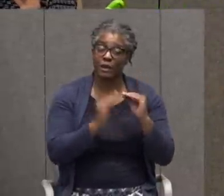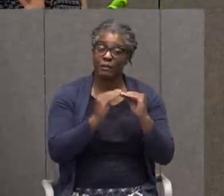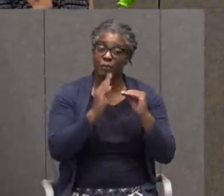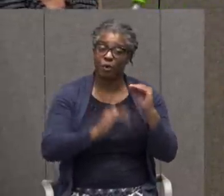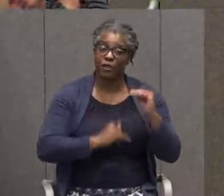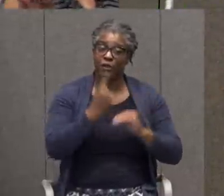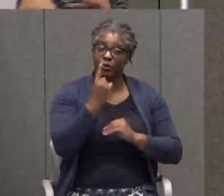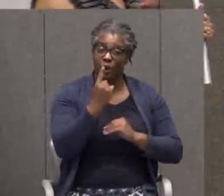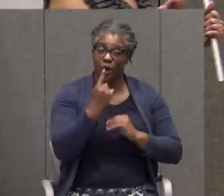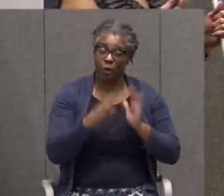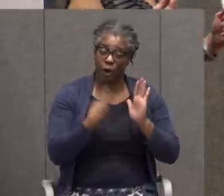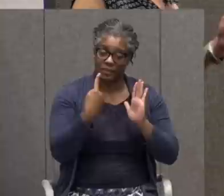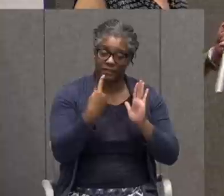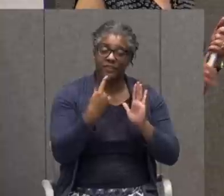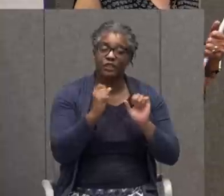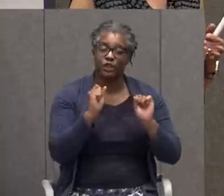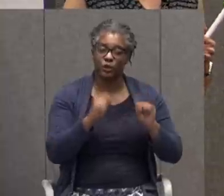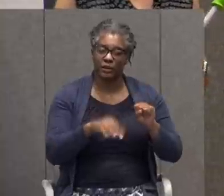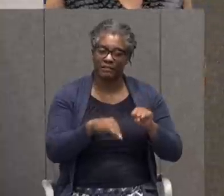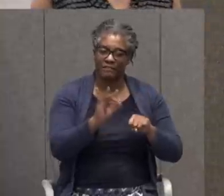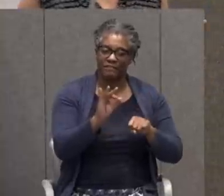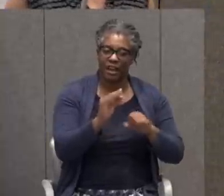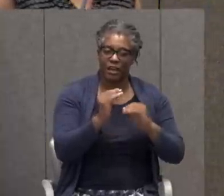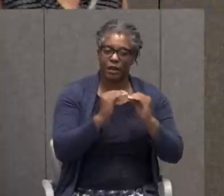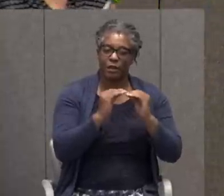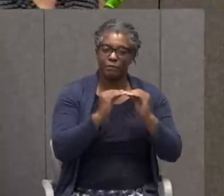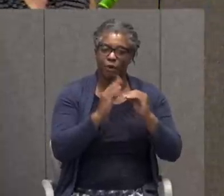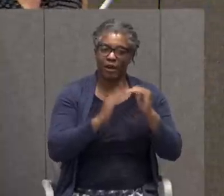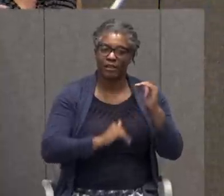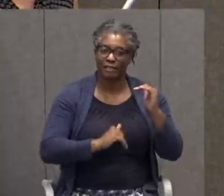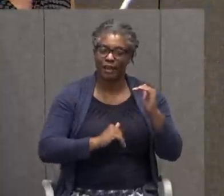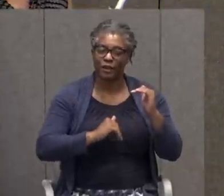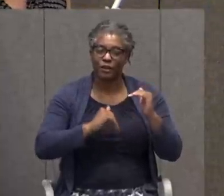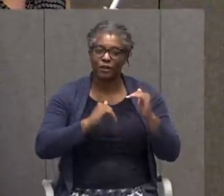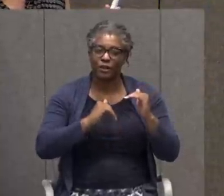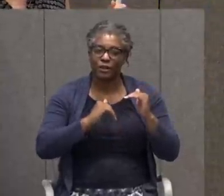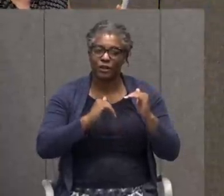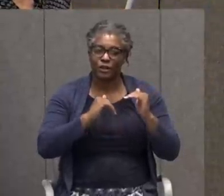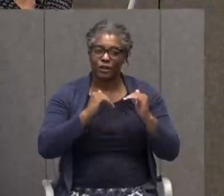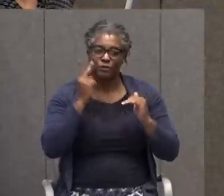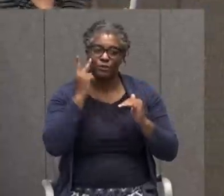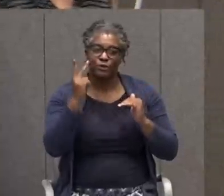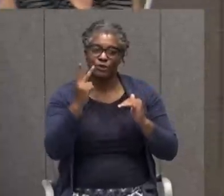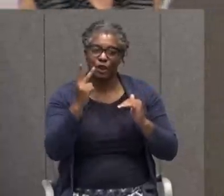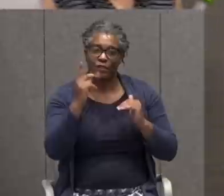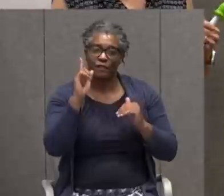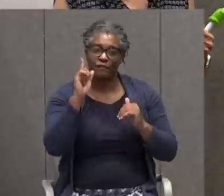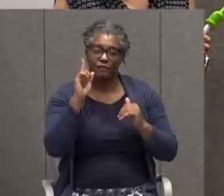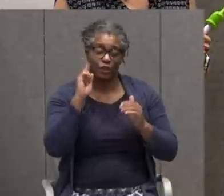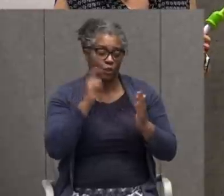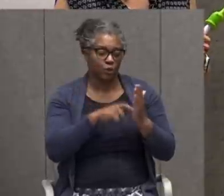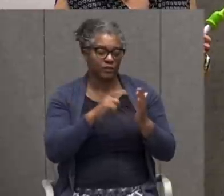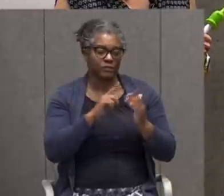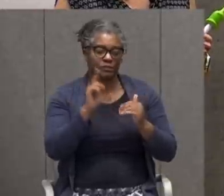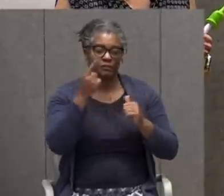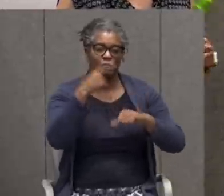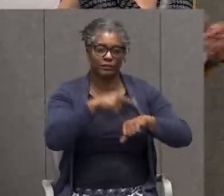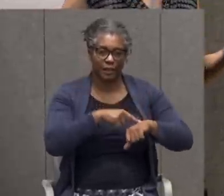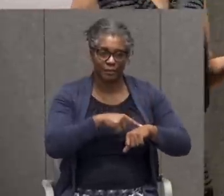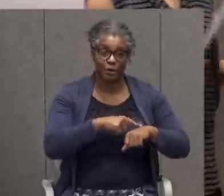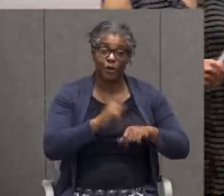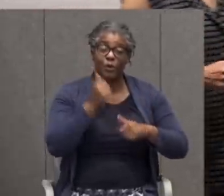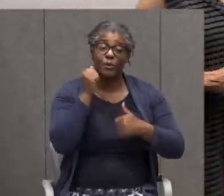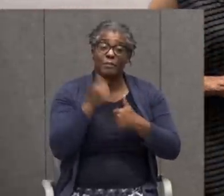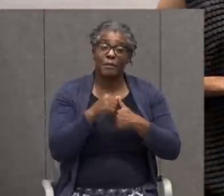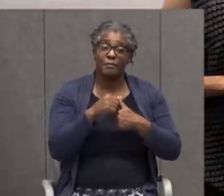time. Remember our cruise around the neighborhood? We saw that house that had maybe a cat sitting on the porch. And